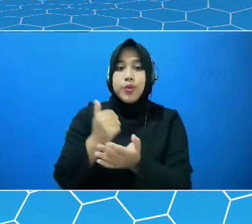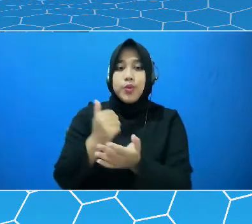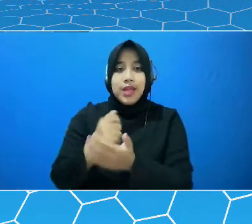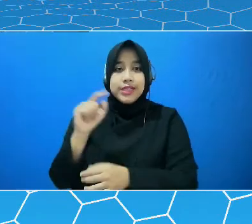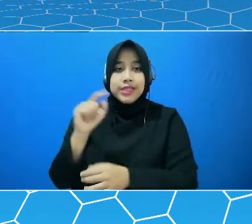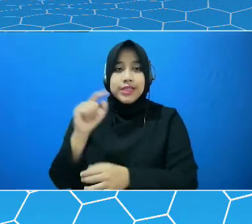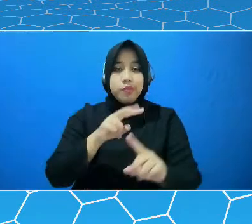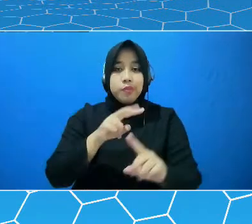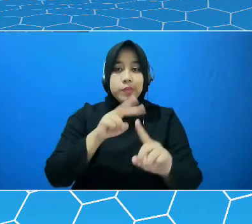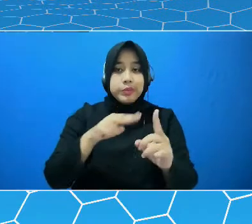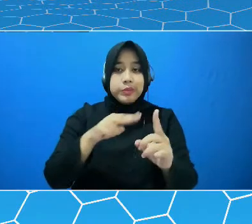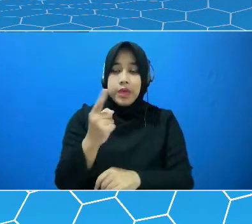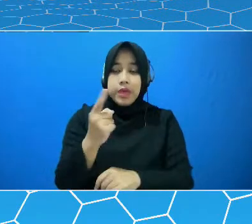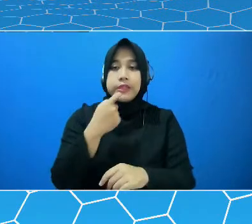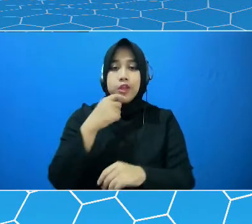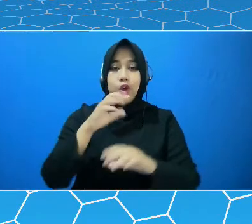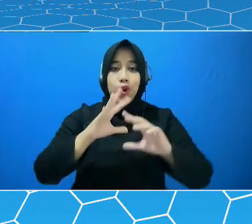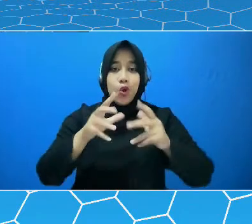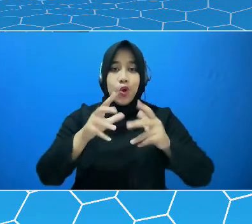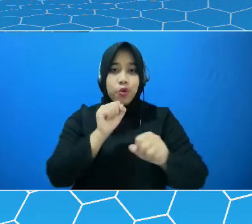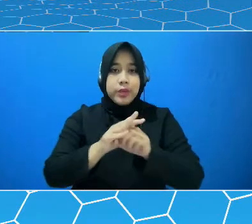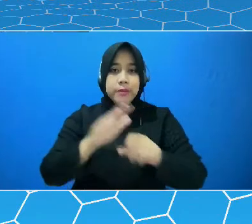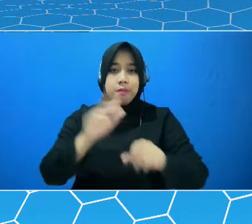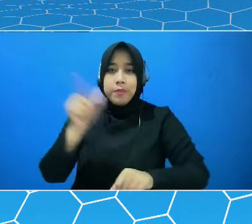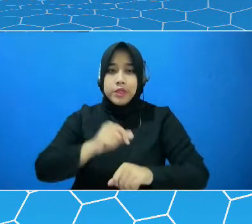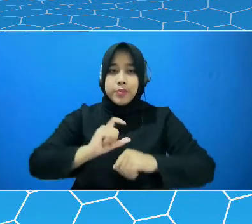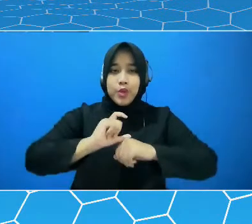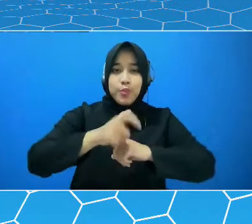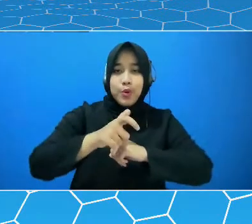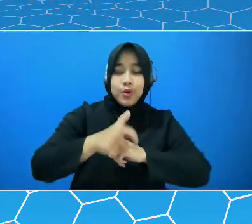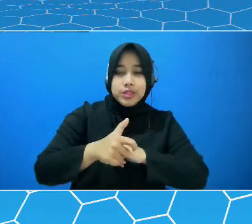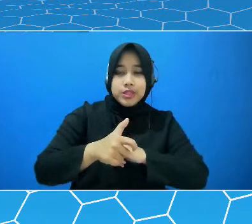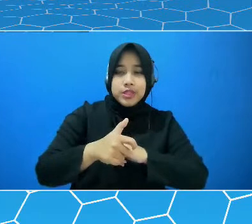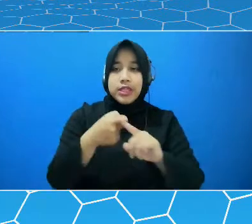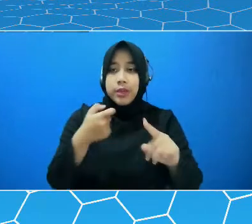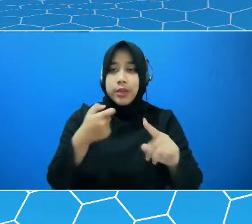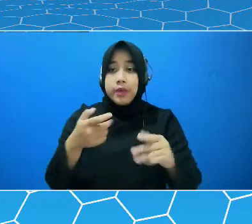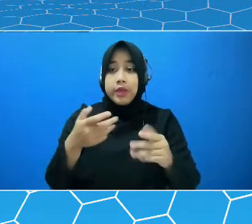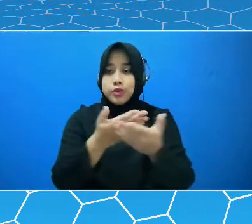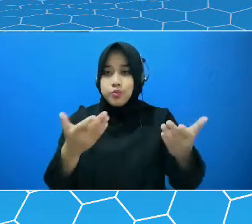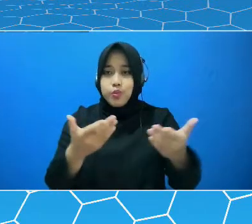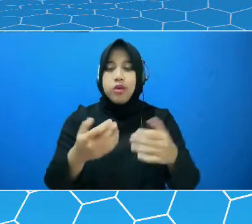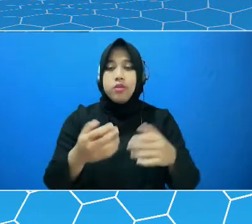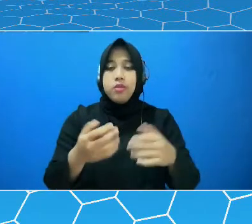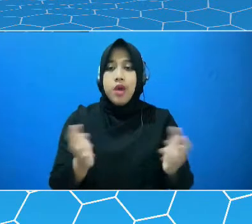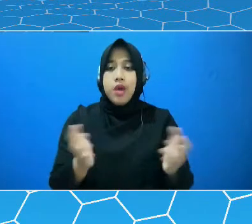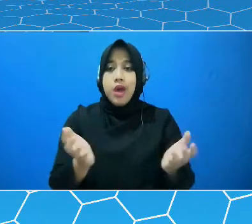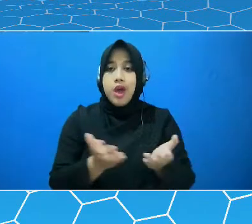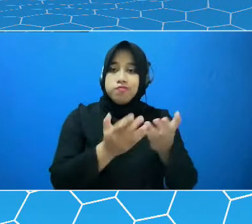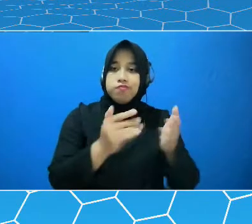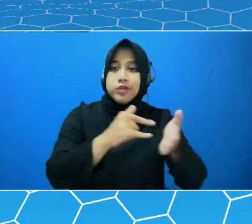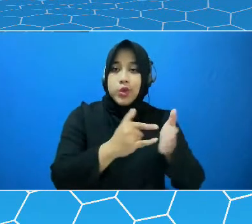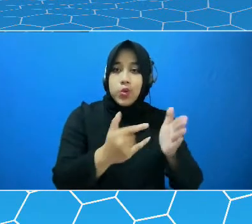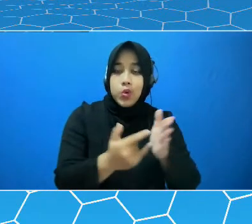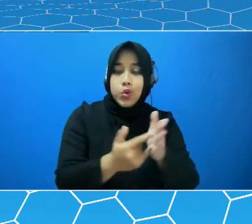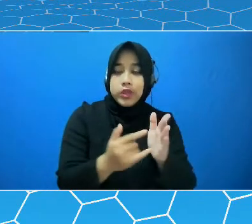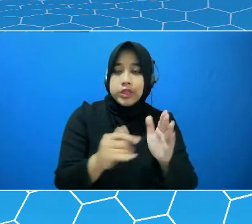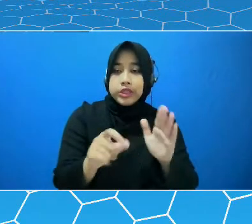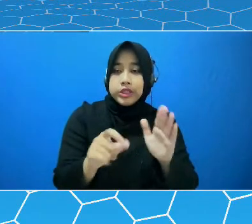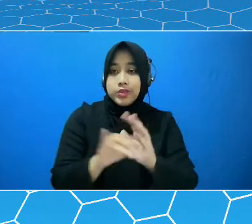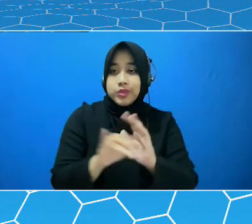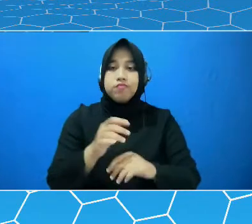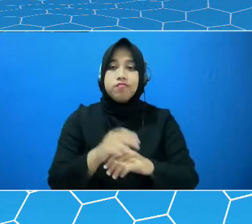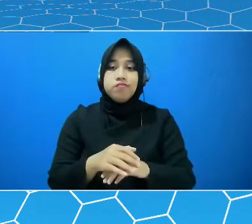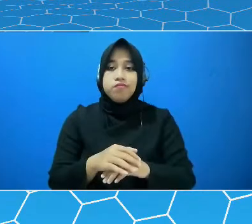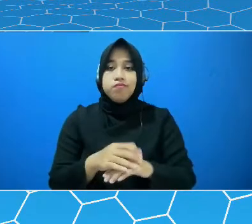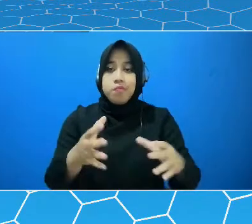accelerated the process of all of us adopting these new technologies, embracing them, and also driving innovation. And I think we